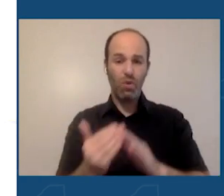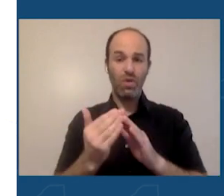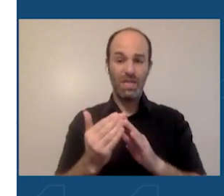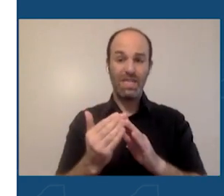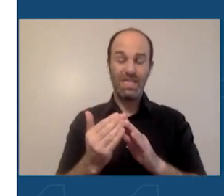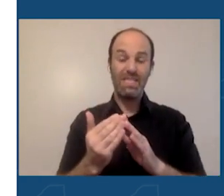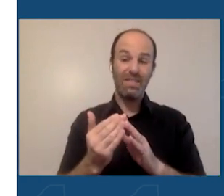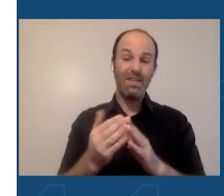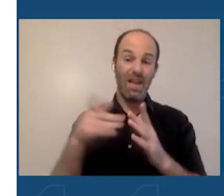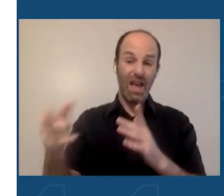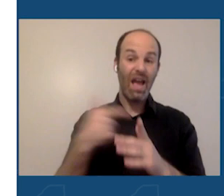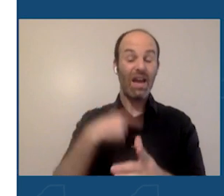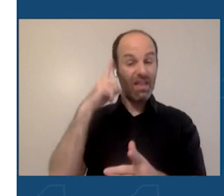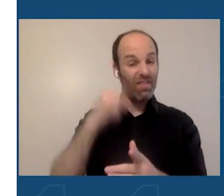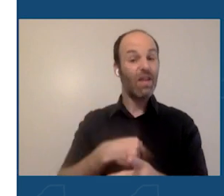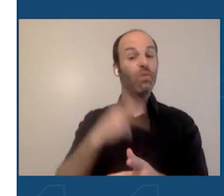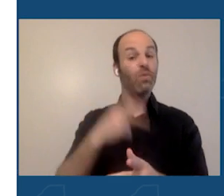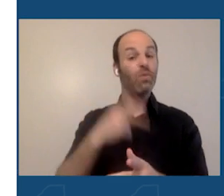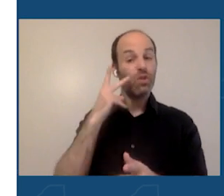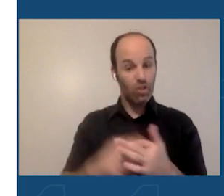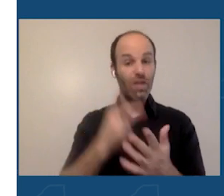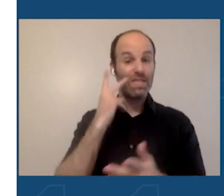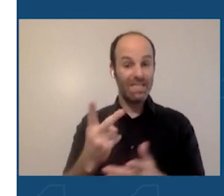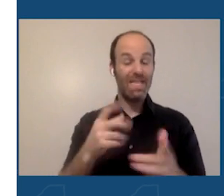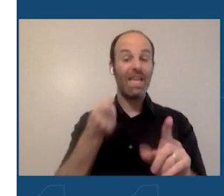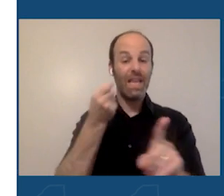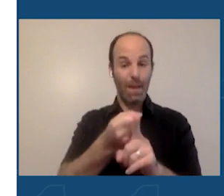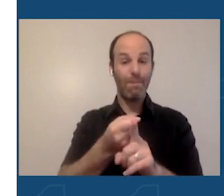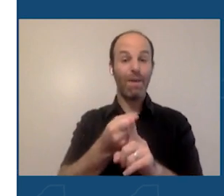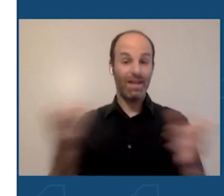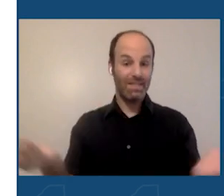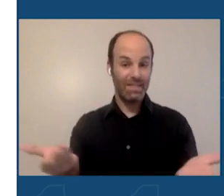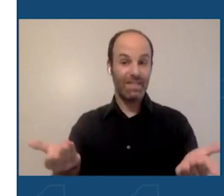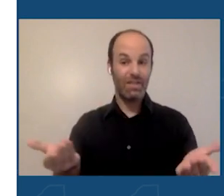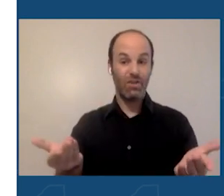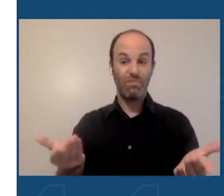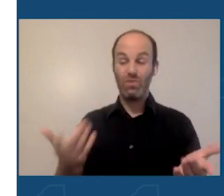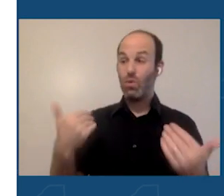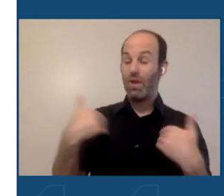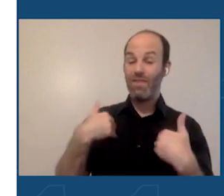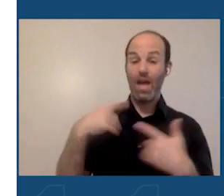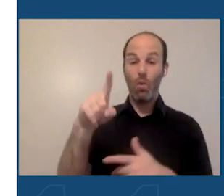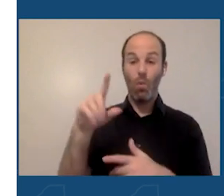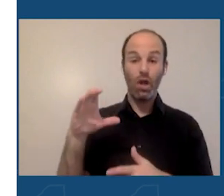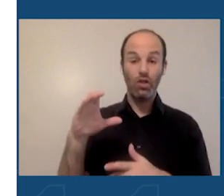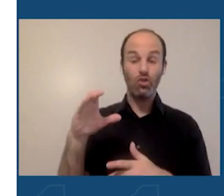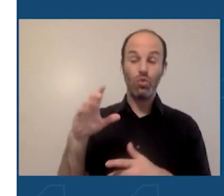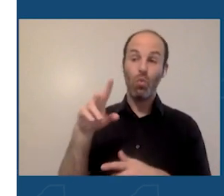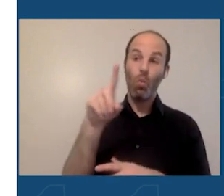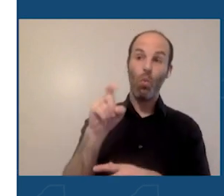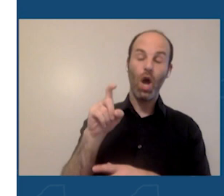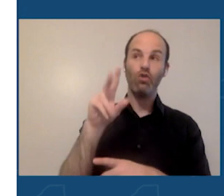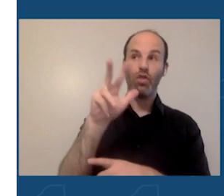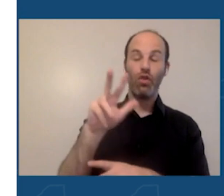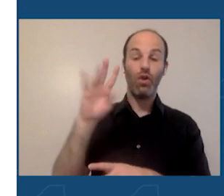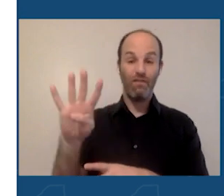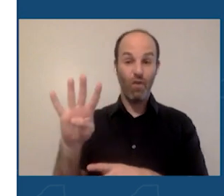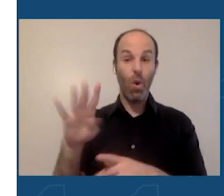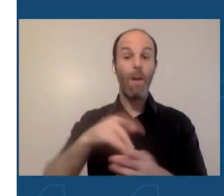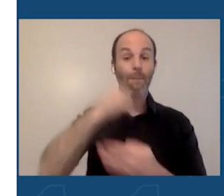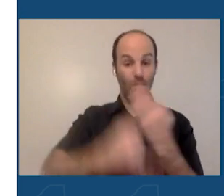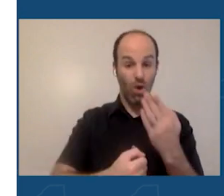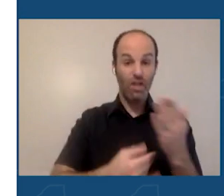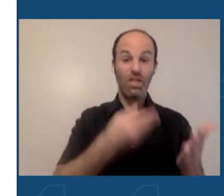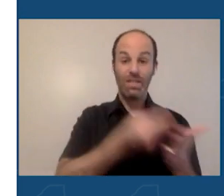think we're starting to see the effects of this right now. Right now, we've had over 134 projects funded, 64 in design